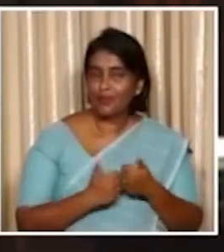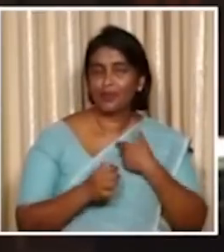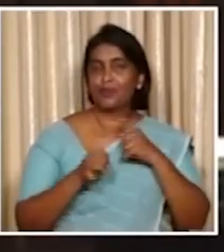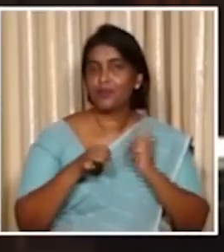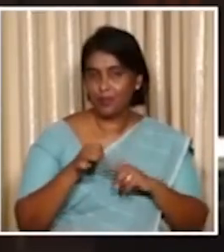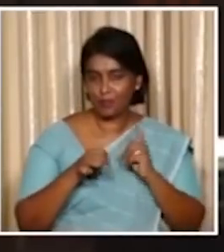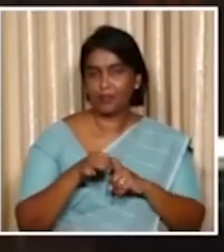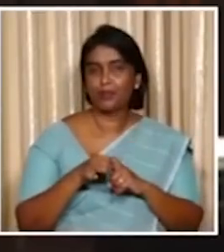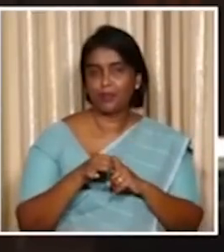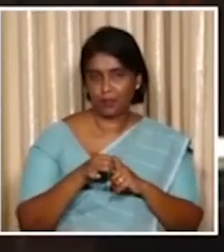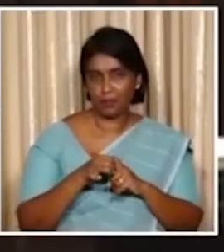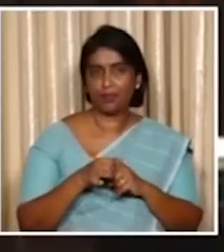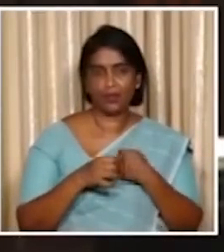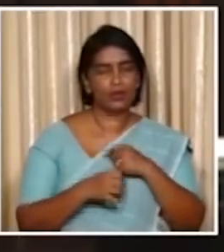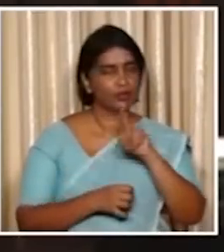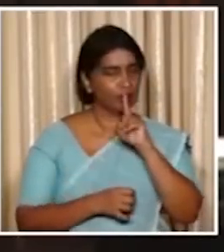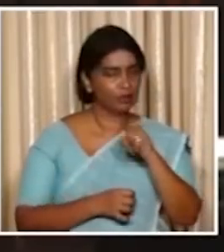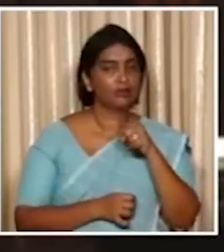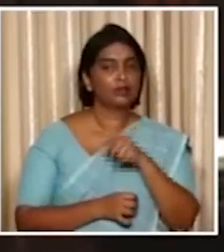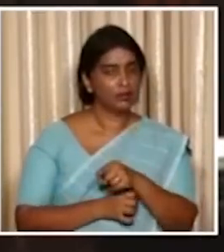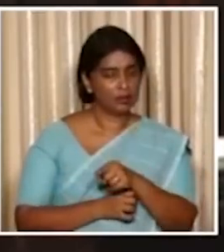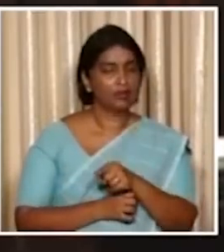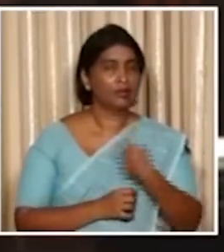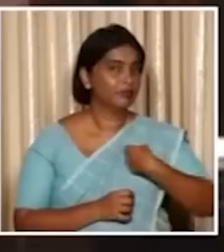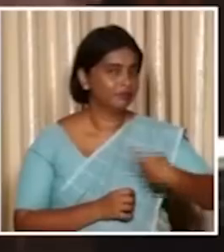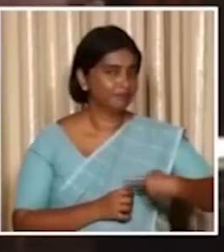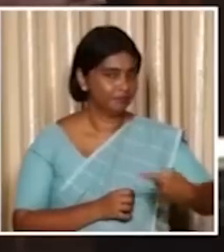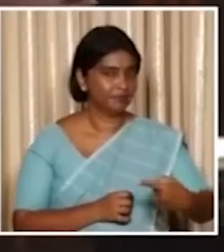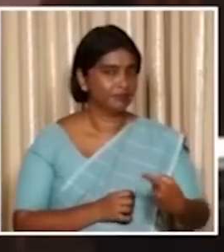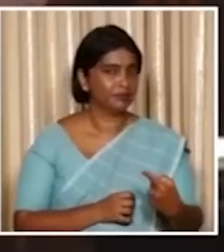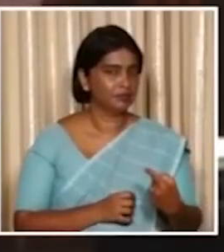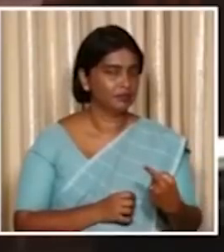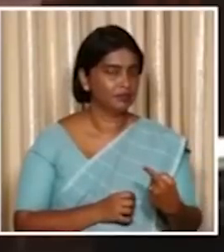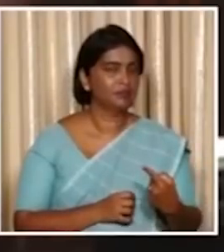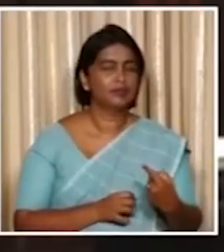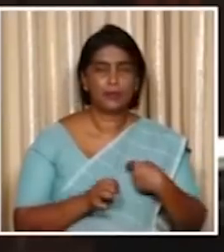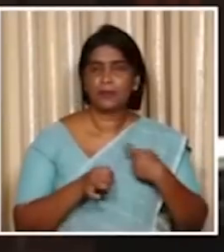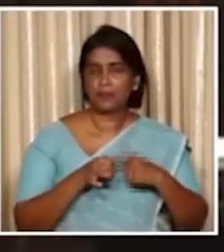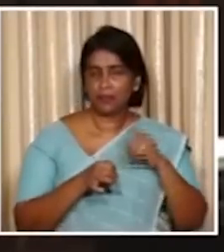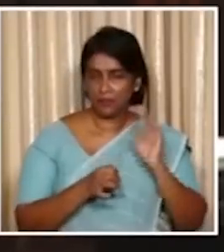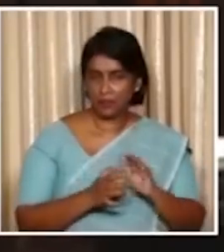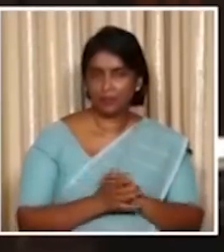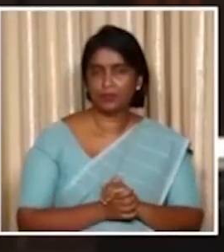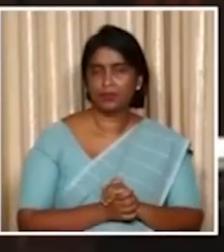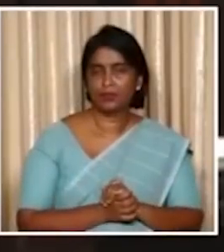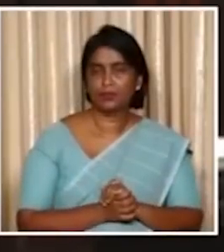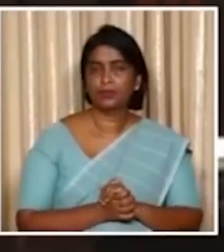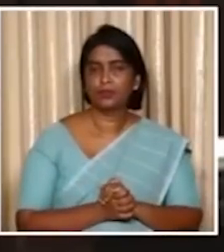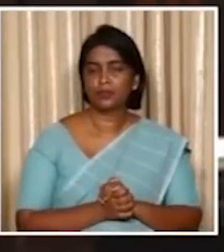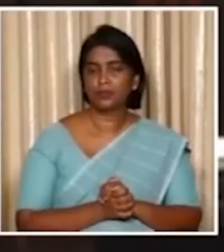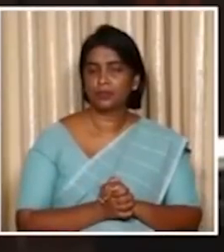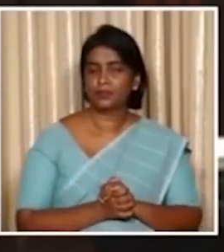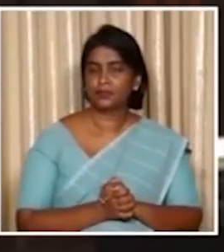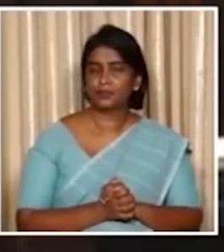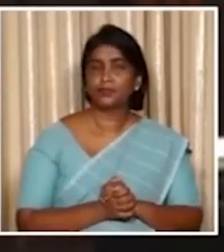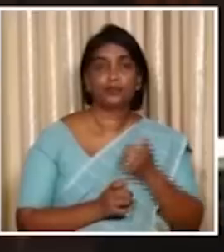because the provincial councils are not functioning. The governor for the eastern province is taking decisions that are affecting our